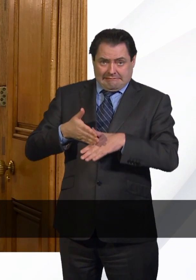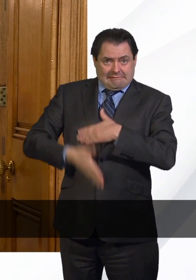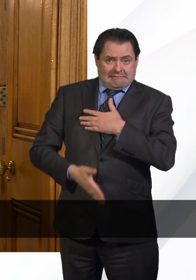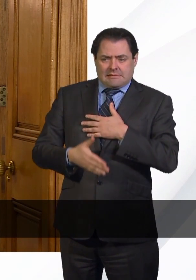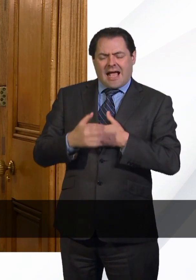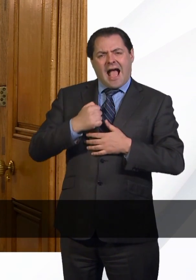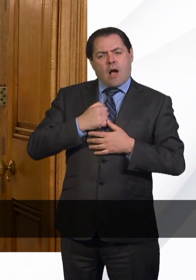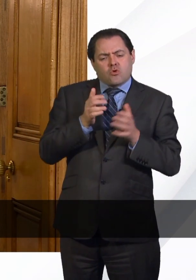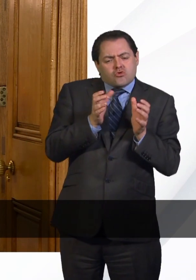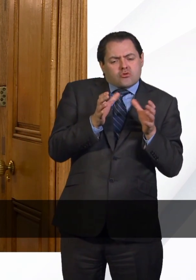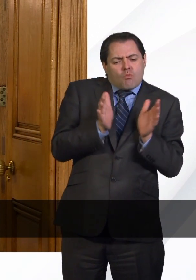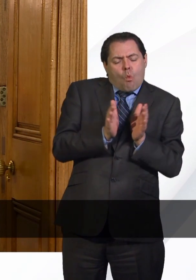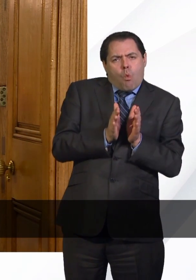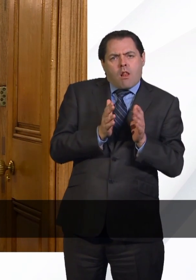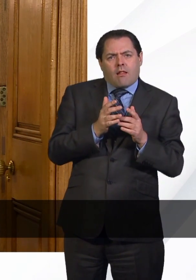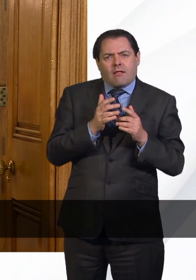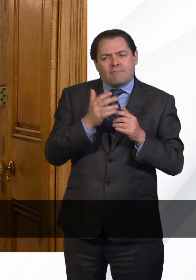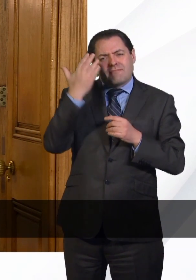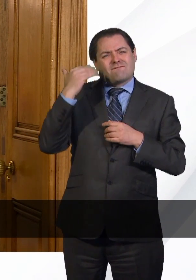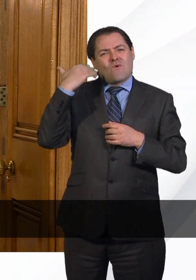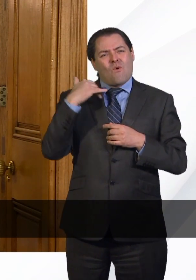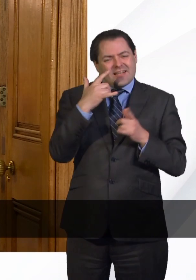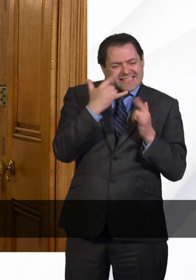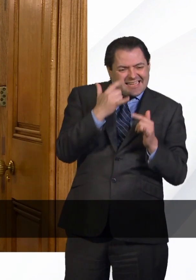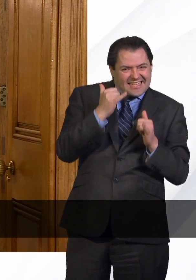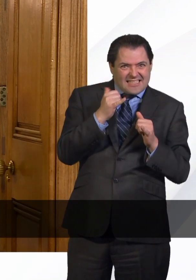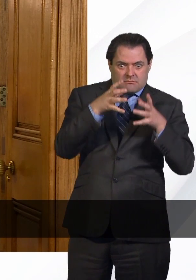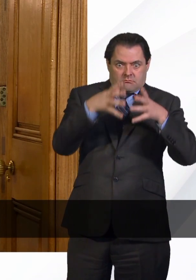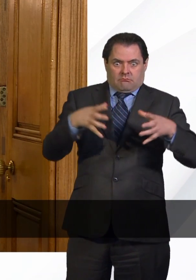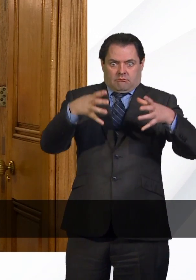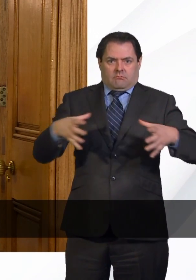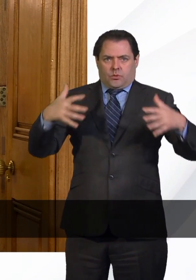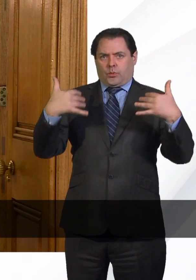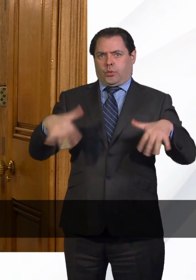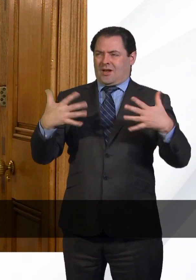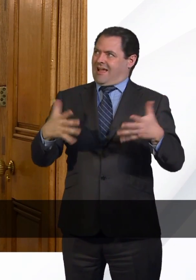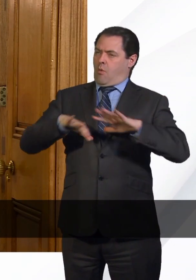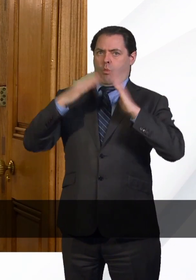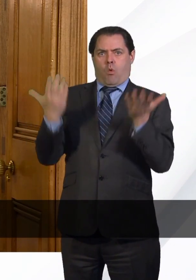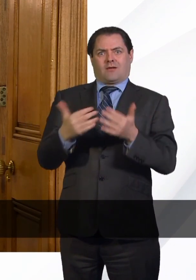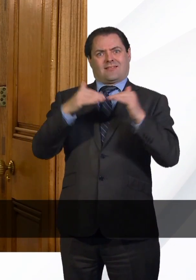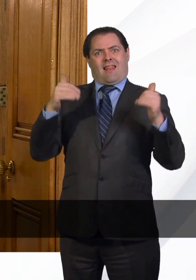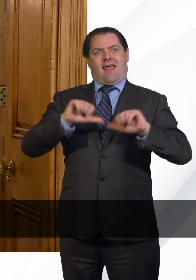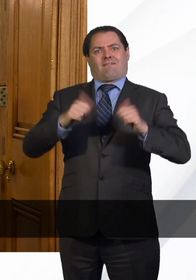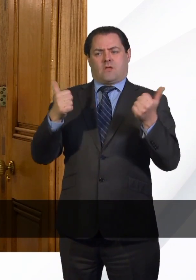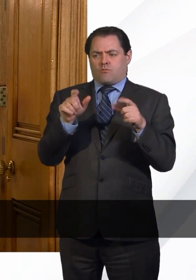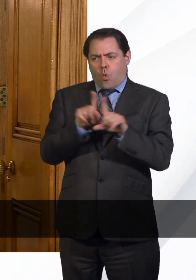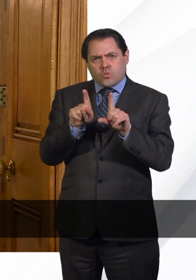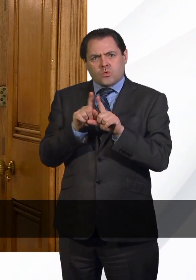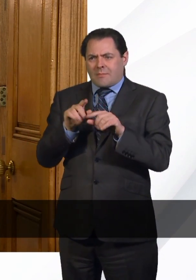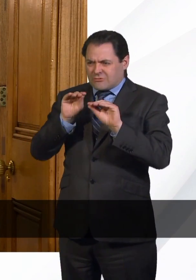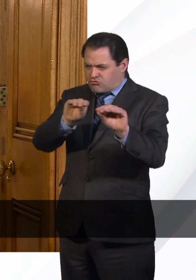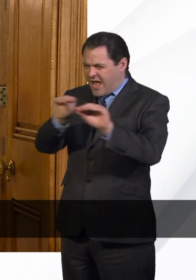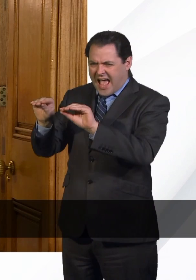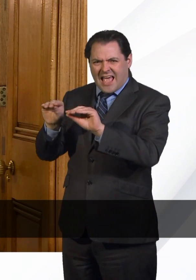industry and taken it to global scale. We're building an army of human contact tracers who can man the phones and find